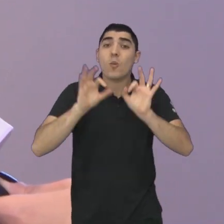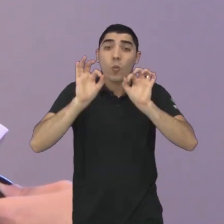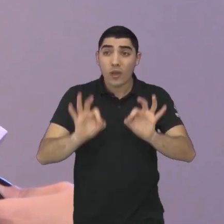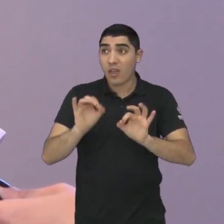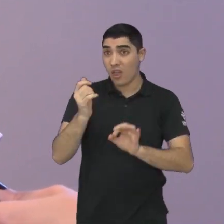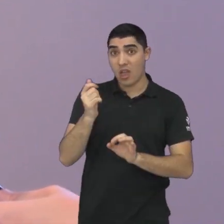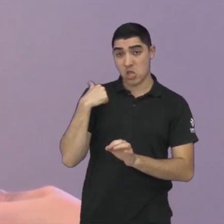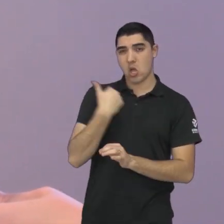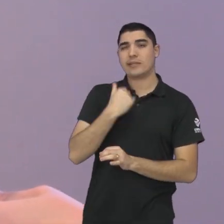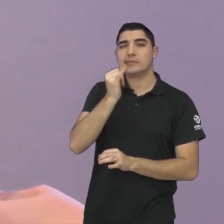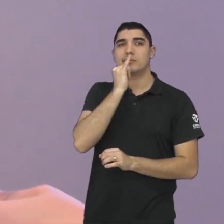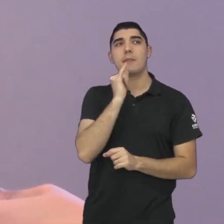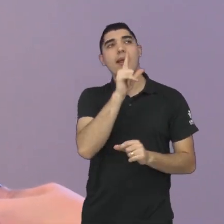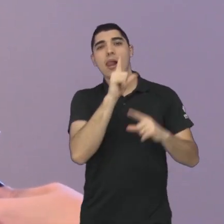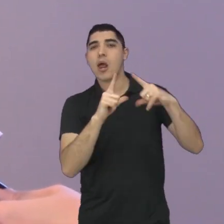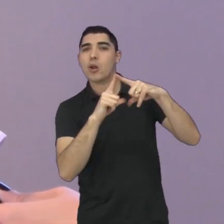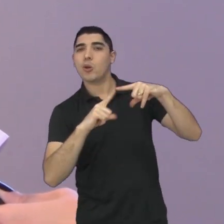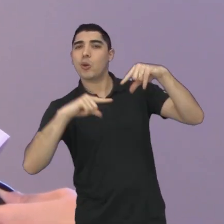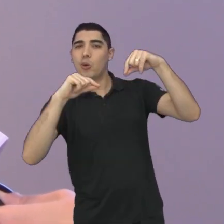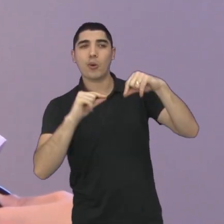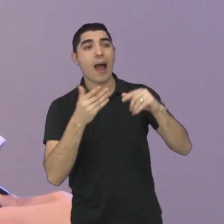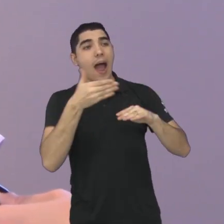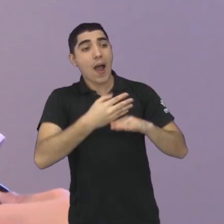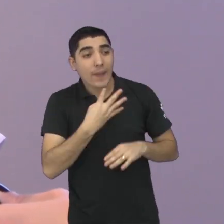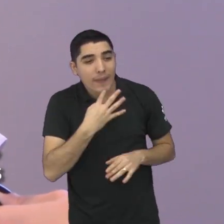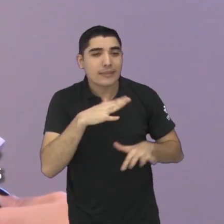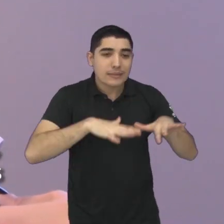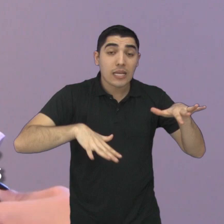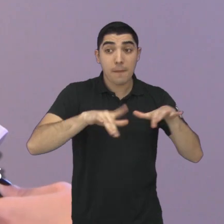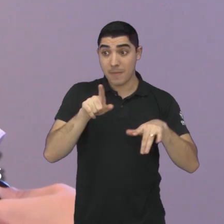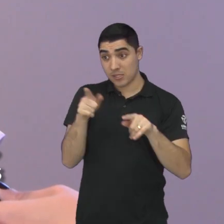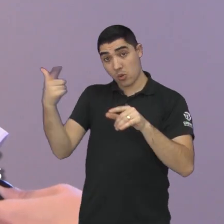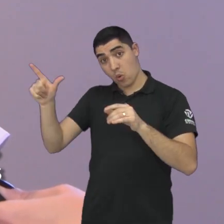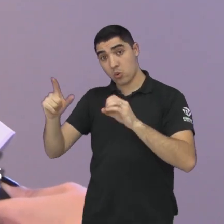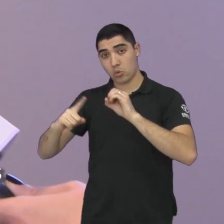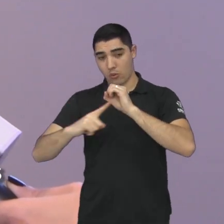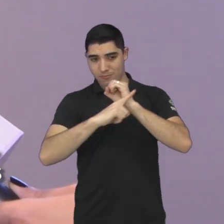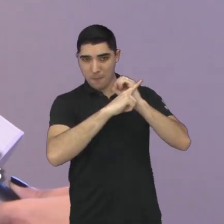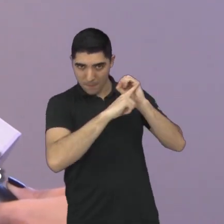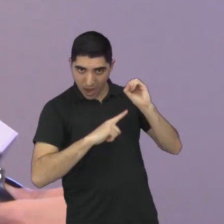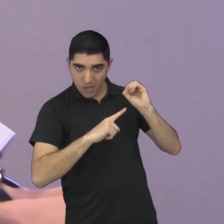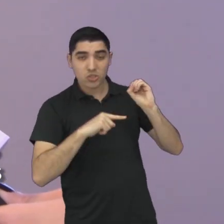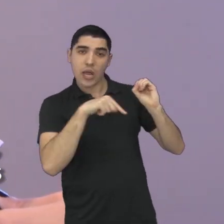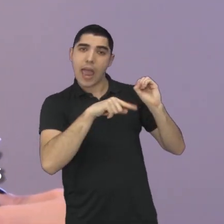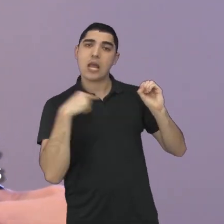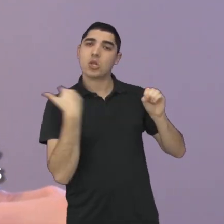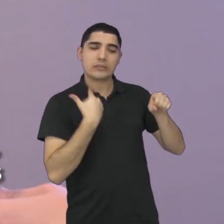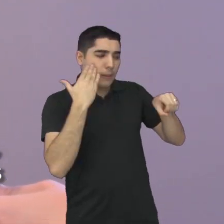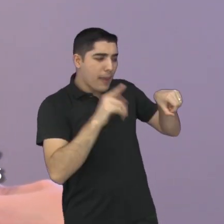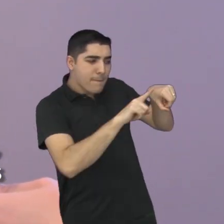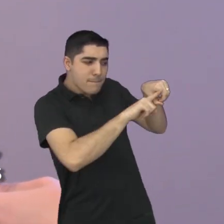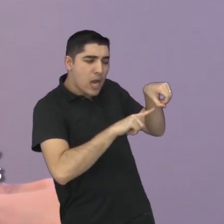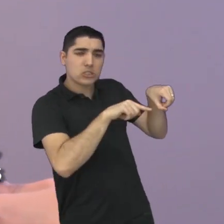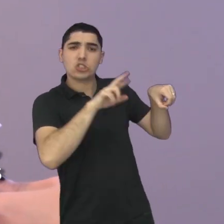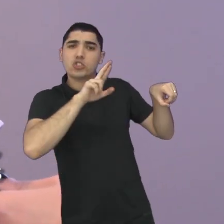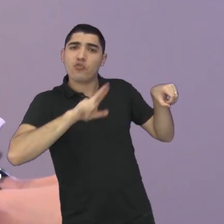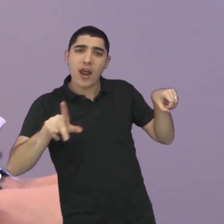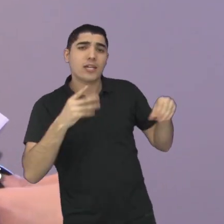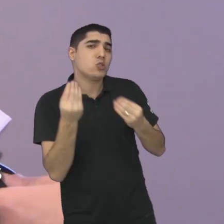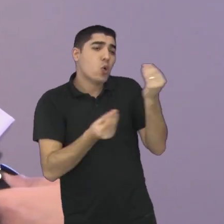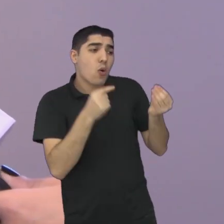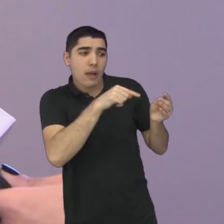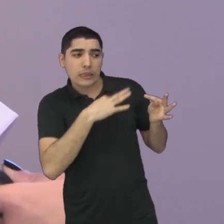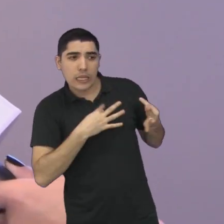And what that means is that human spaceflight going to the moon and Mars is all about efficiency in food, water, energy, shelter,